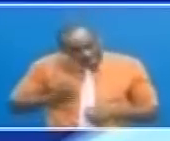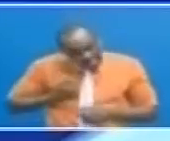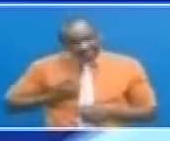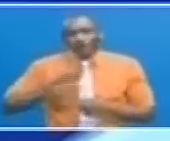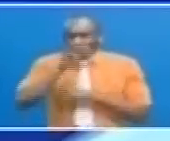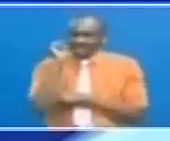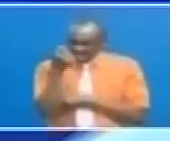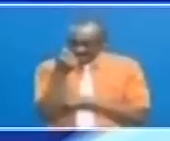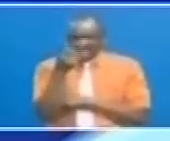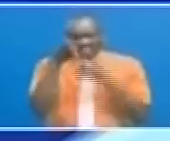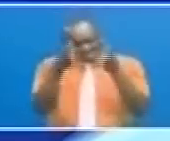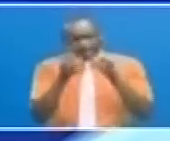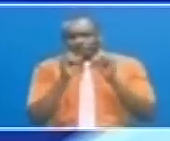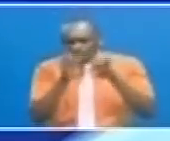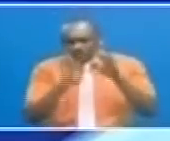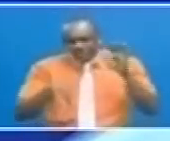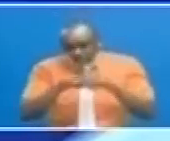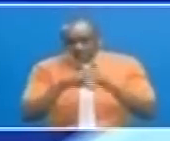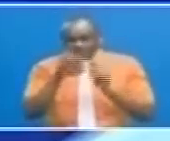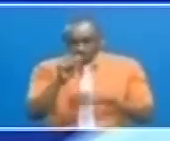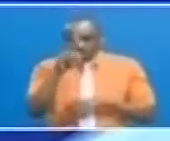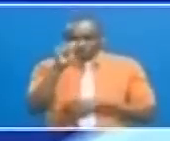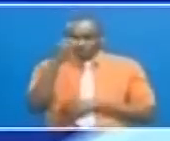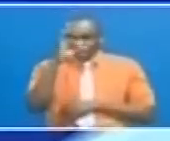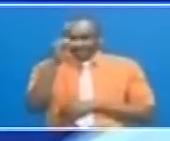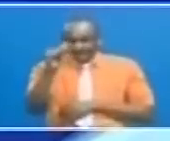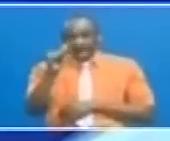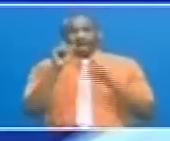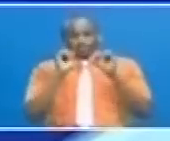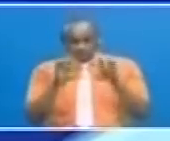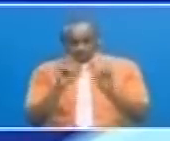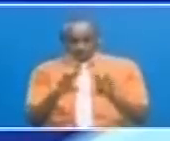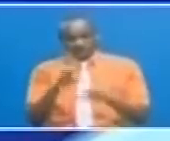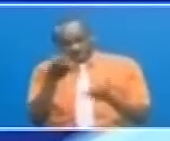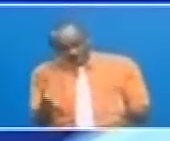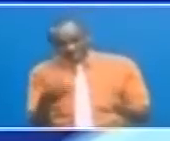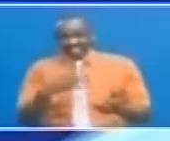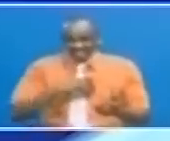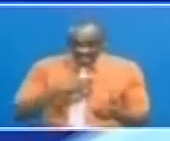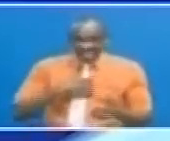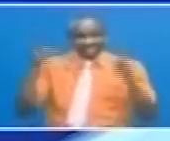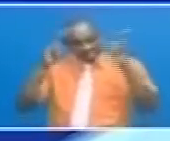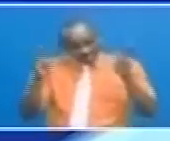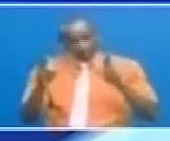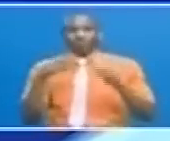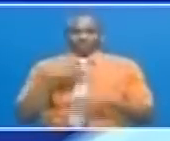country get football coaching from UEFA-certified coaches, including retired international